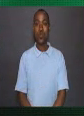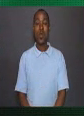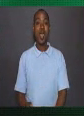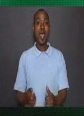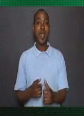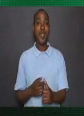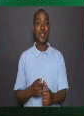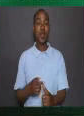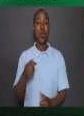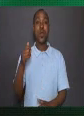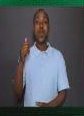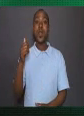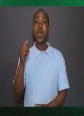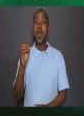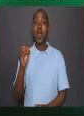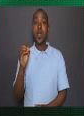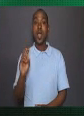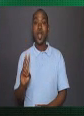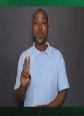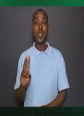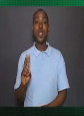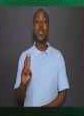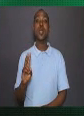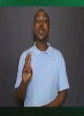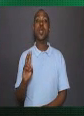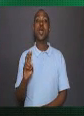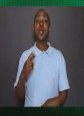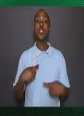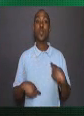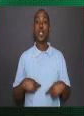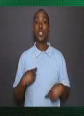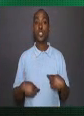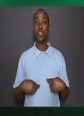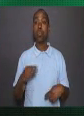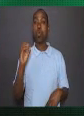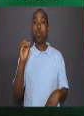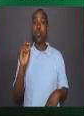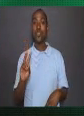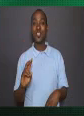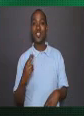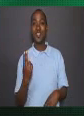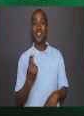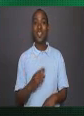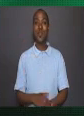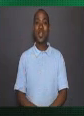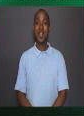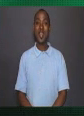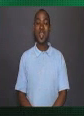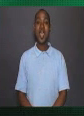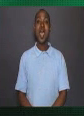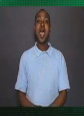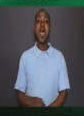Aerobic respiration that uses oxygen to function, and